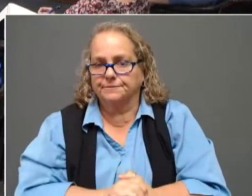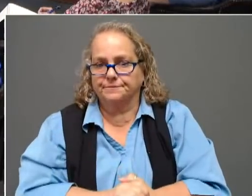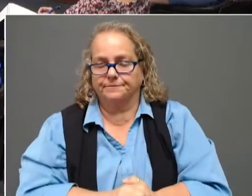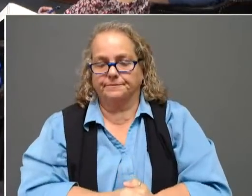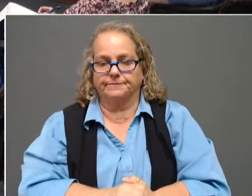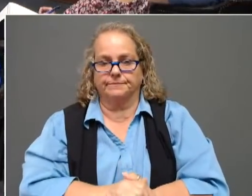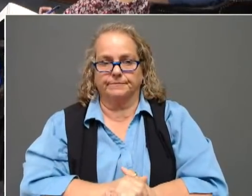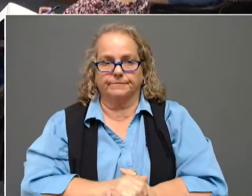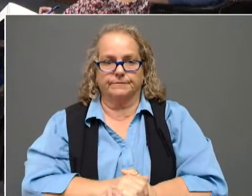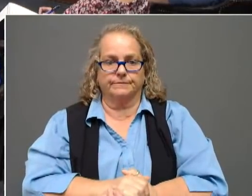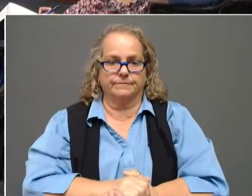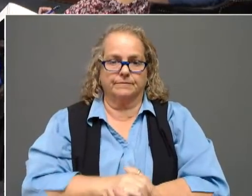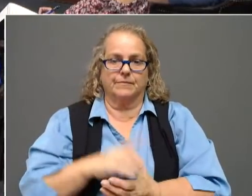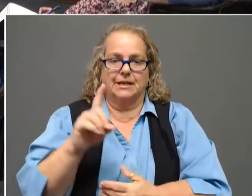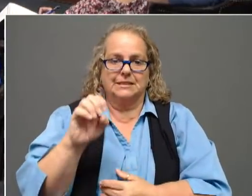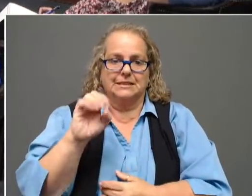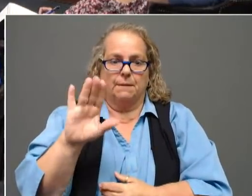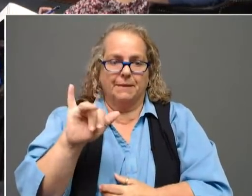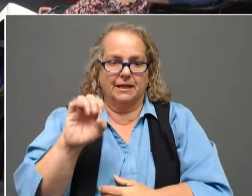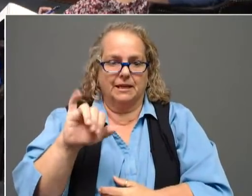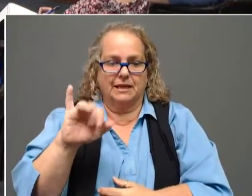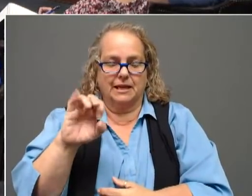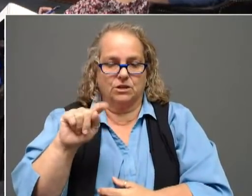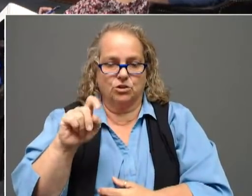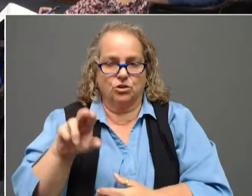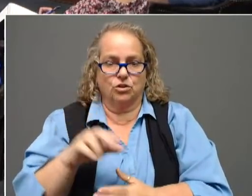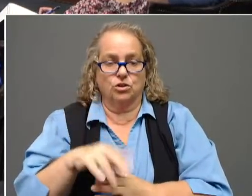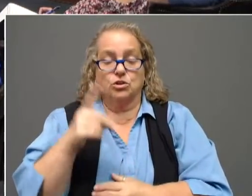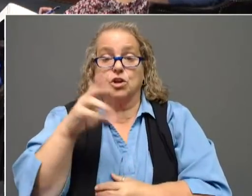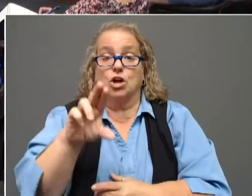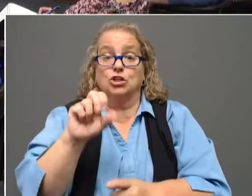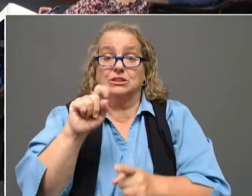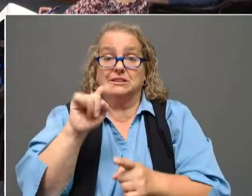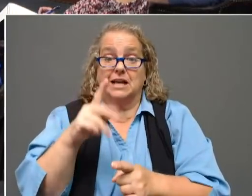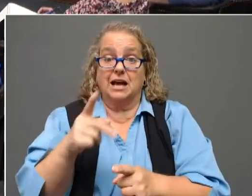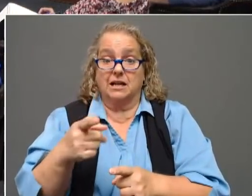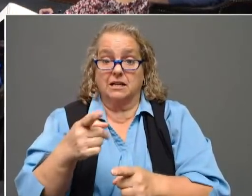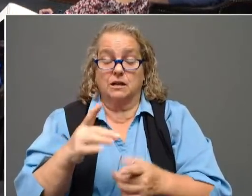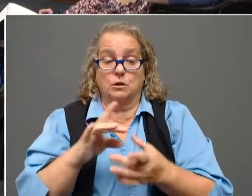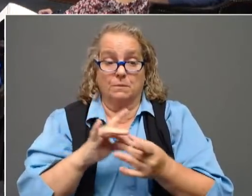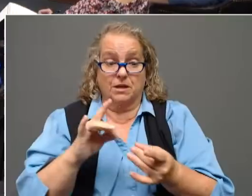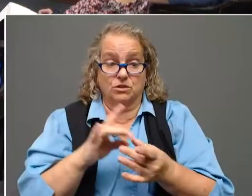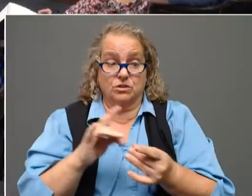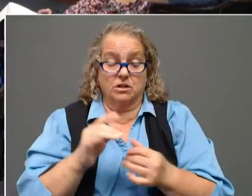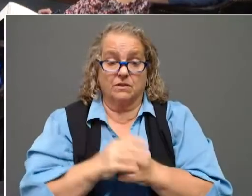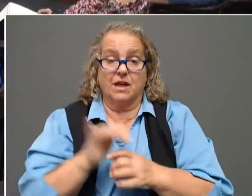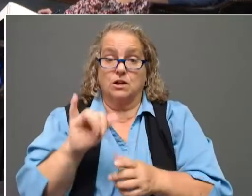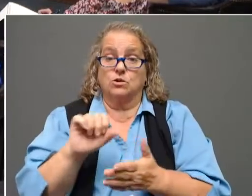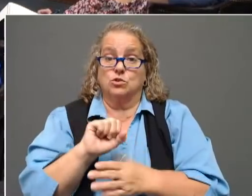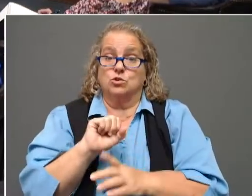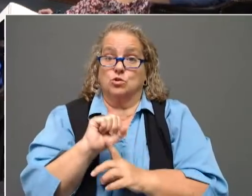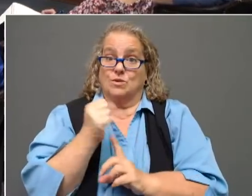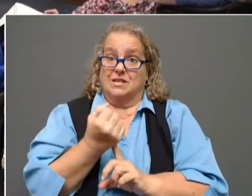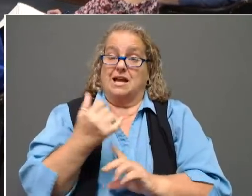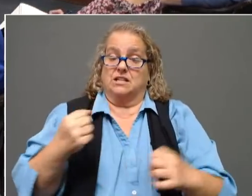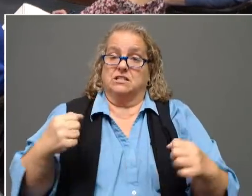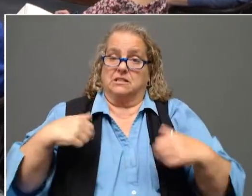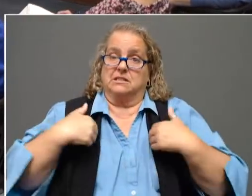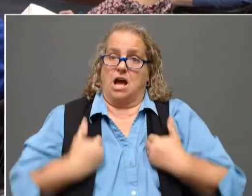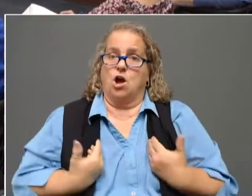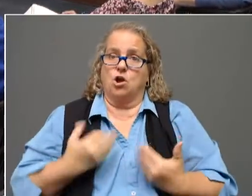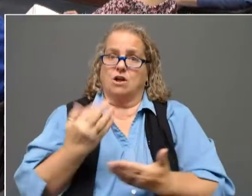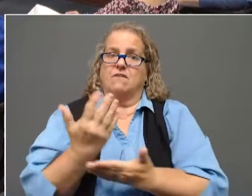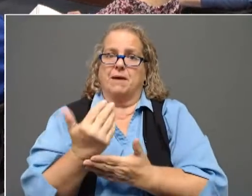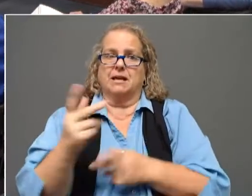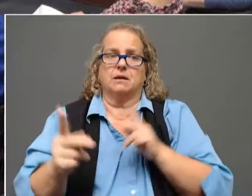Debbie Yetter. Dr. Stack mentioned that I think he said society's tired of begging people to get vaccinated. What more